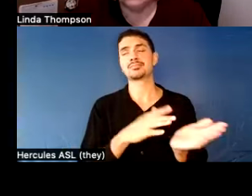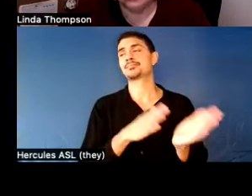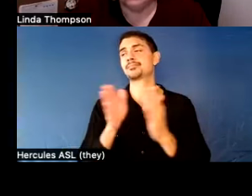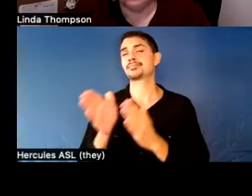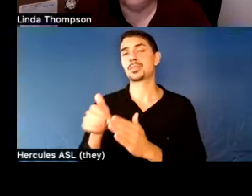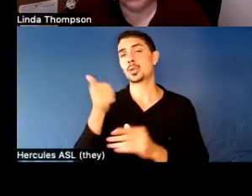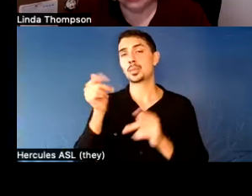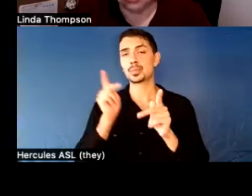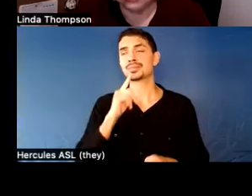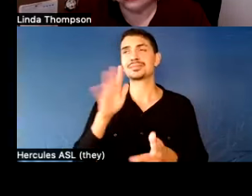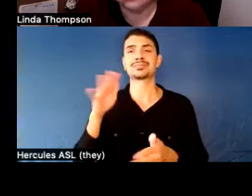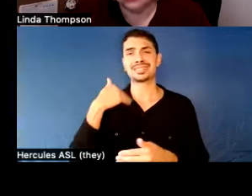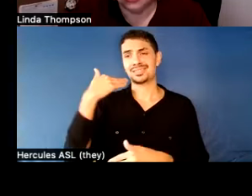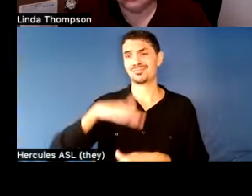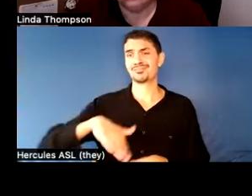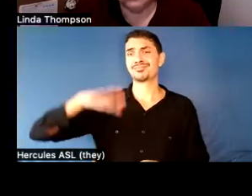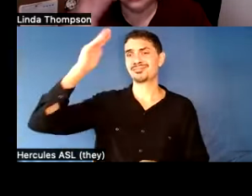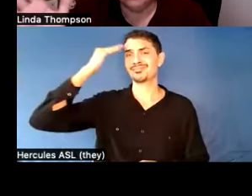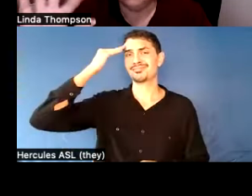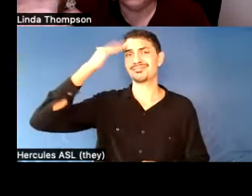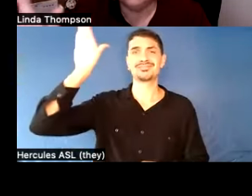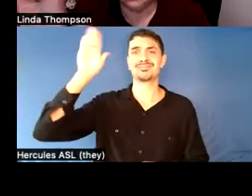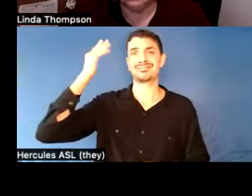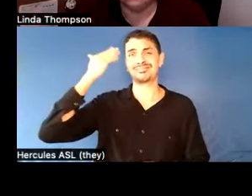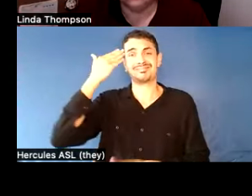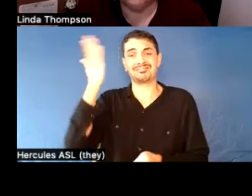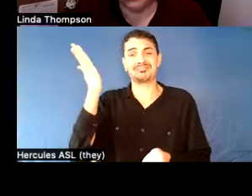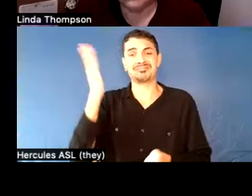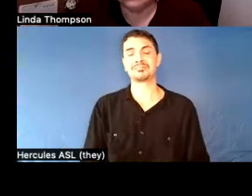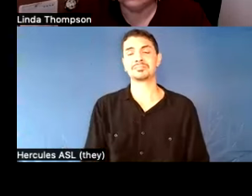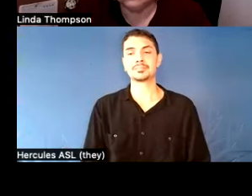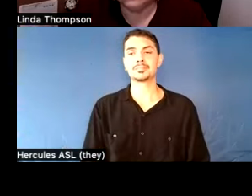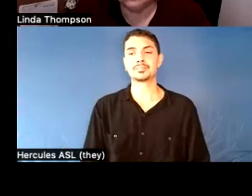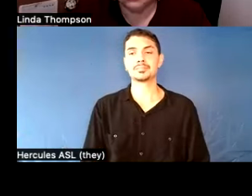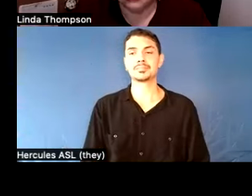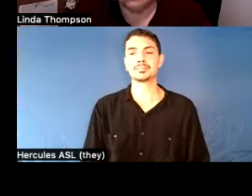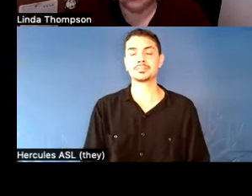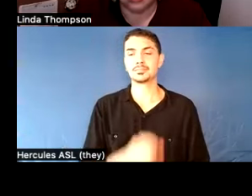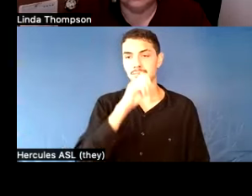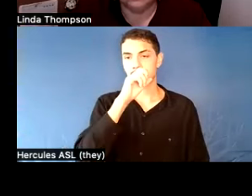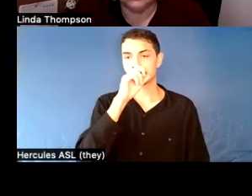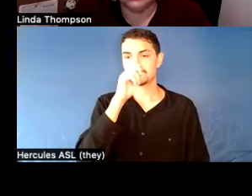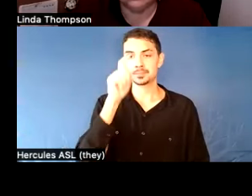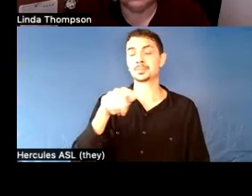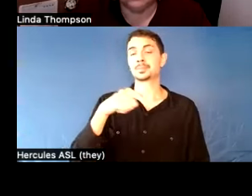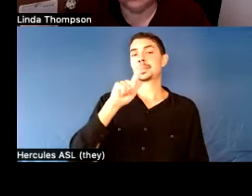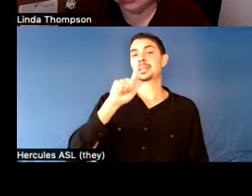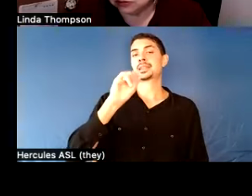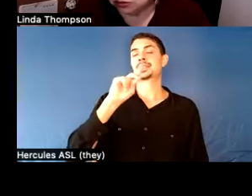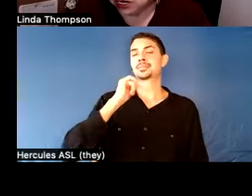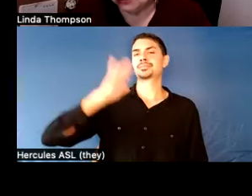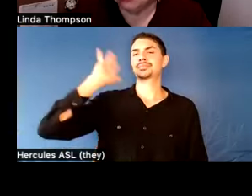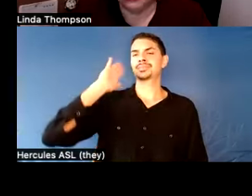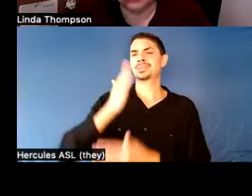had a couple of my aunts, and a long time ago, they used to call it breakdowns. And I would be sitting there like, what